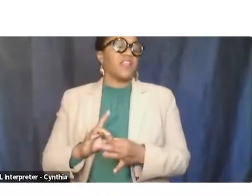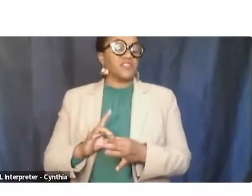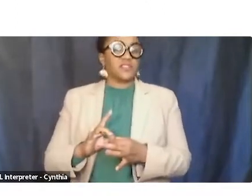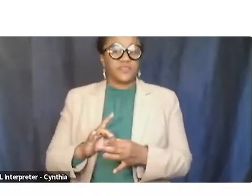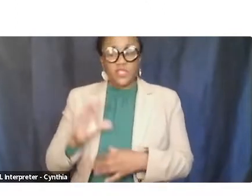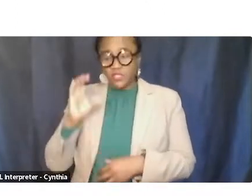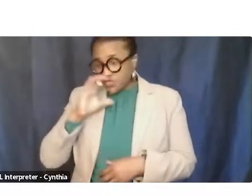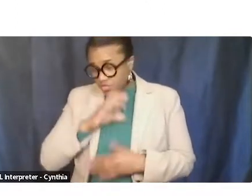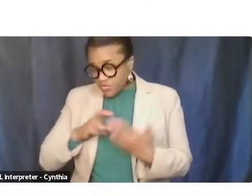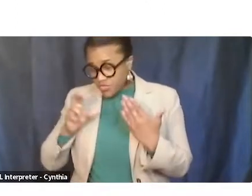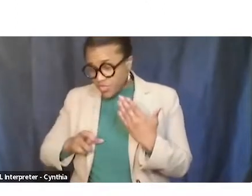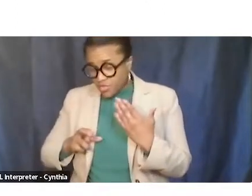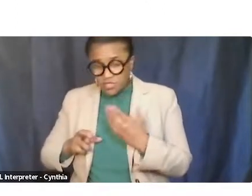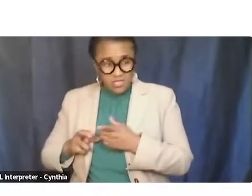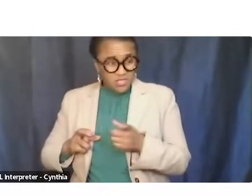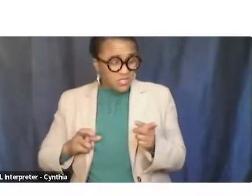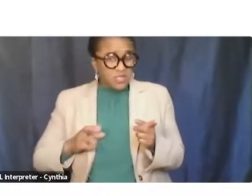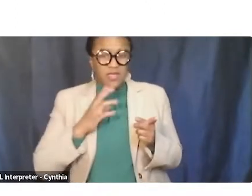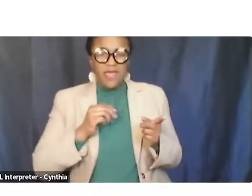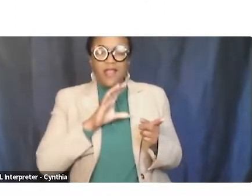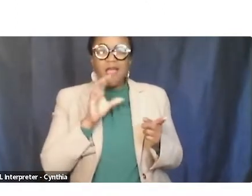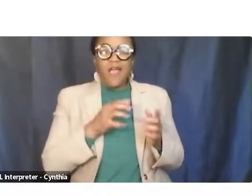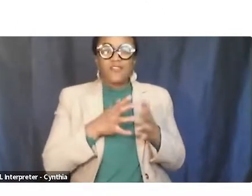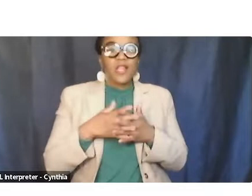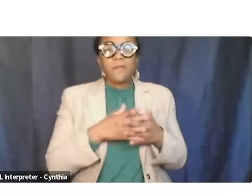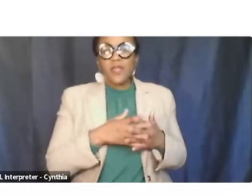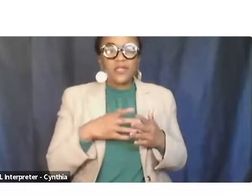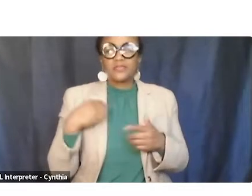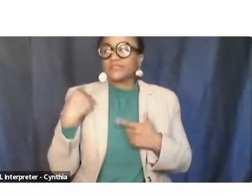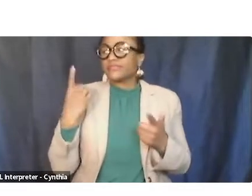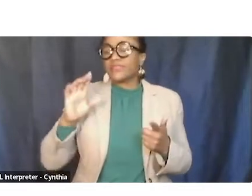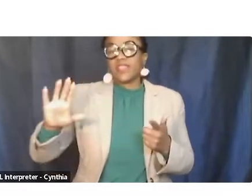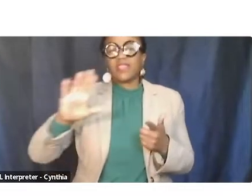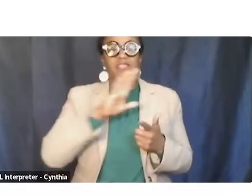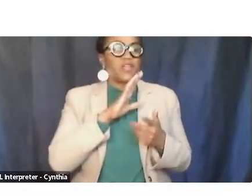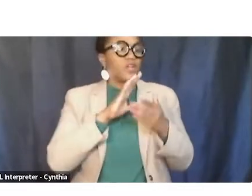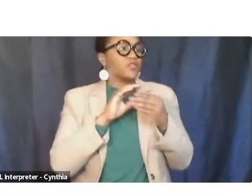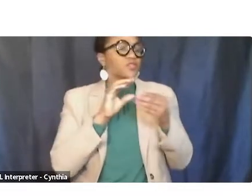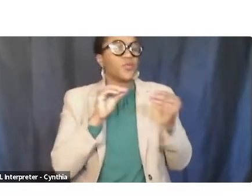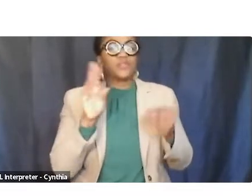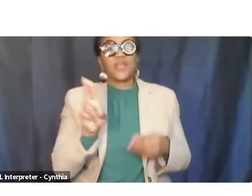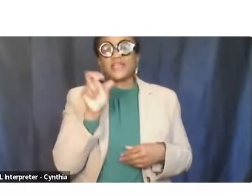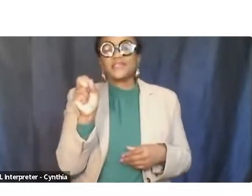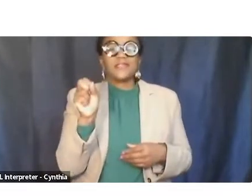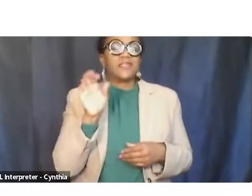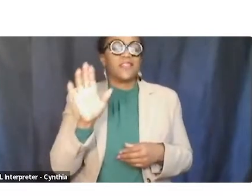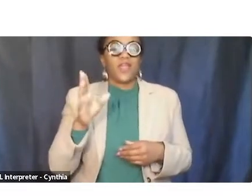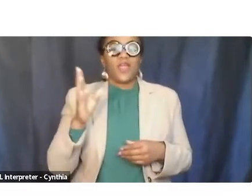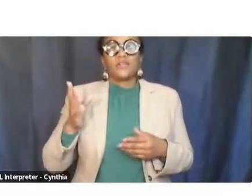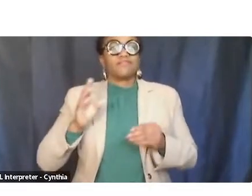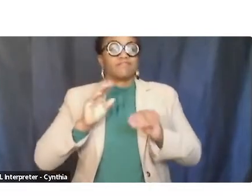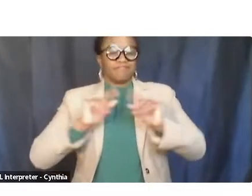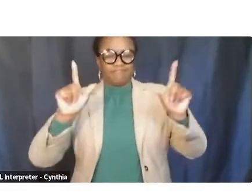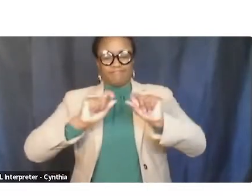search results and tropes of African Americans that are as old and endemic to the United States as the history of the